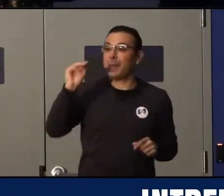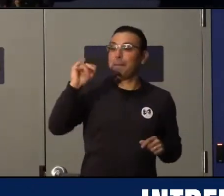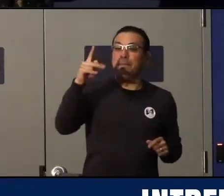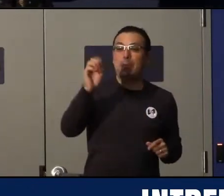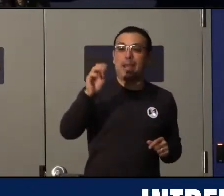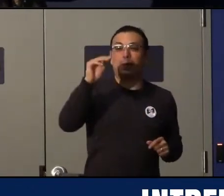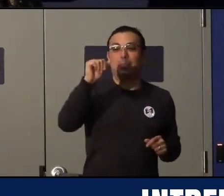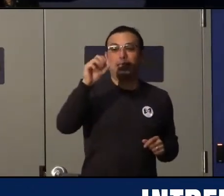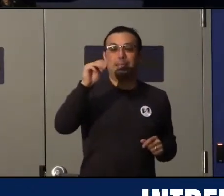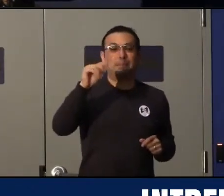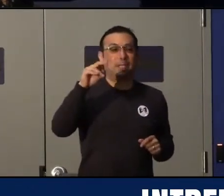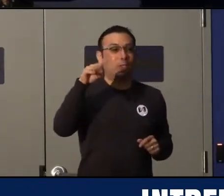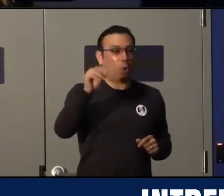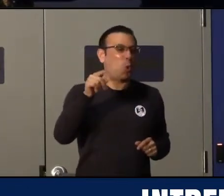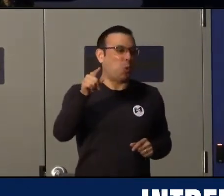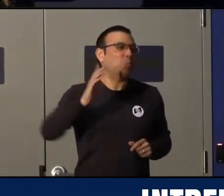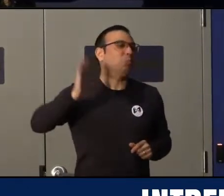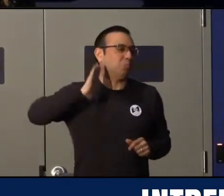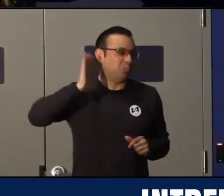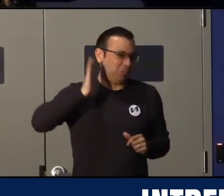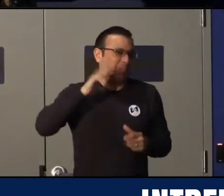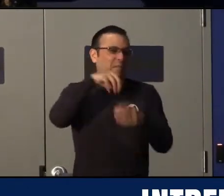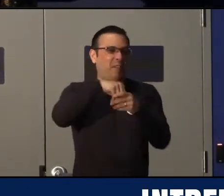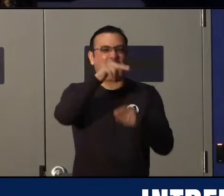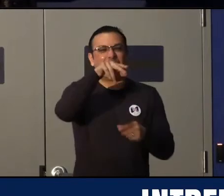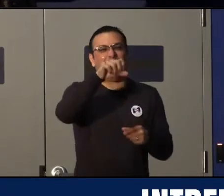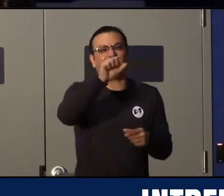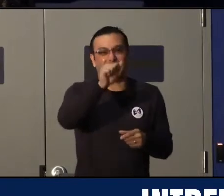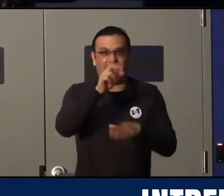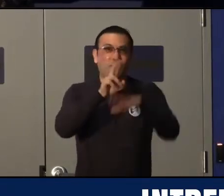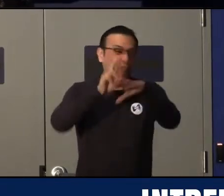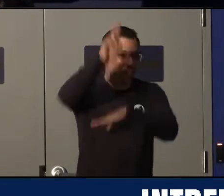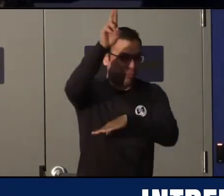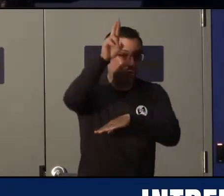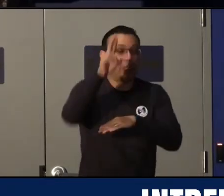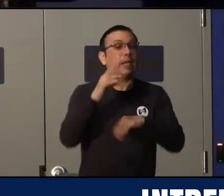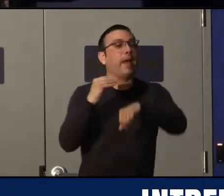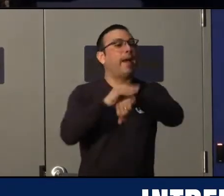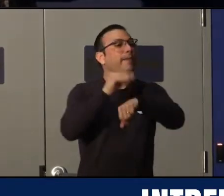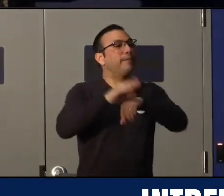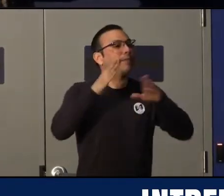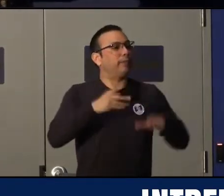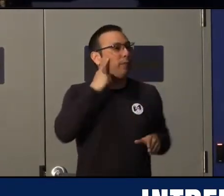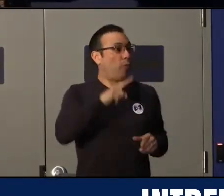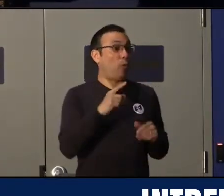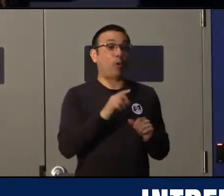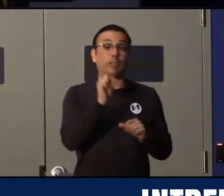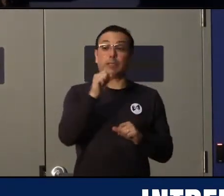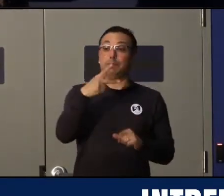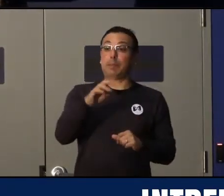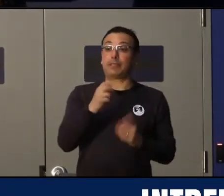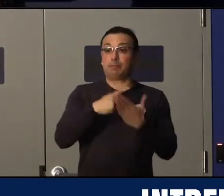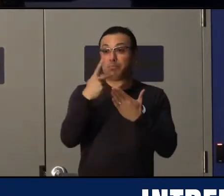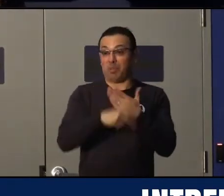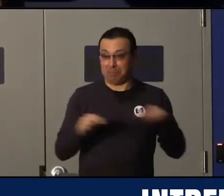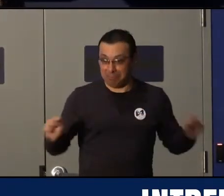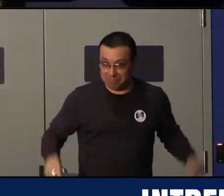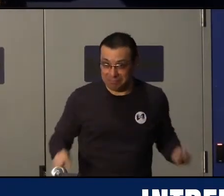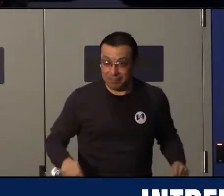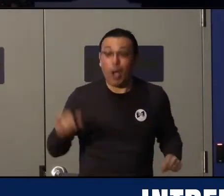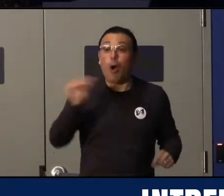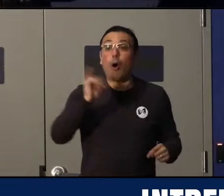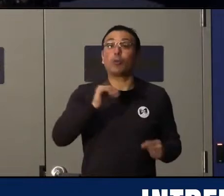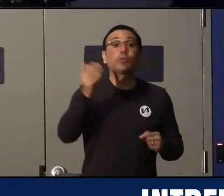Massimino, former NASA astronaut and our senior advisor for space programs here at the museum. And then we are also pleased to welcome